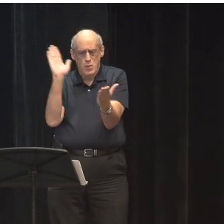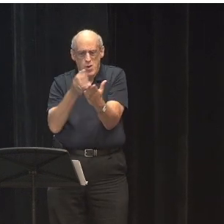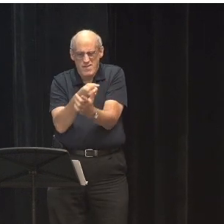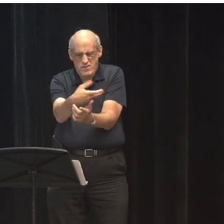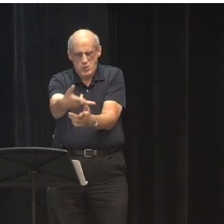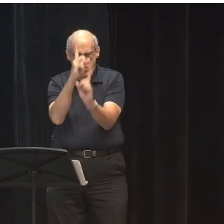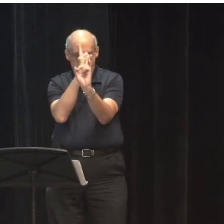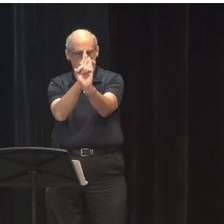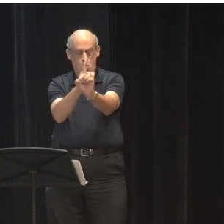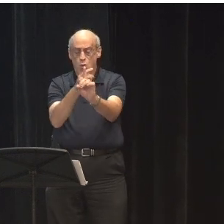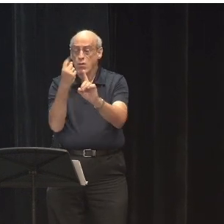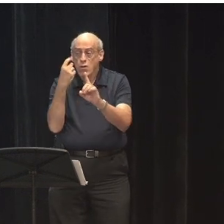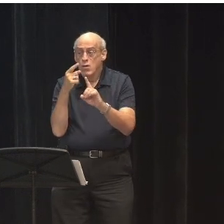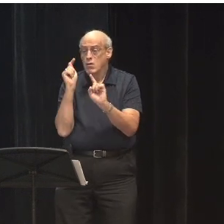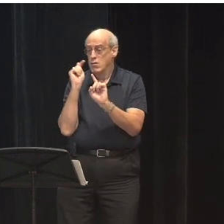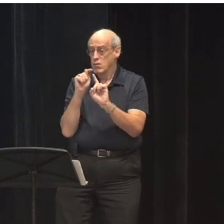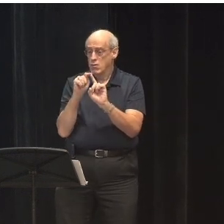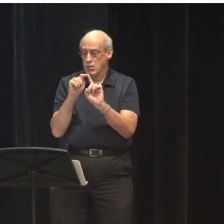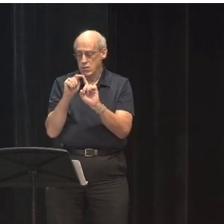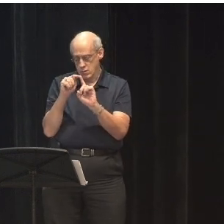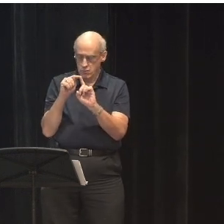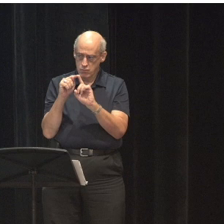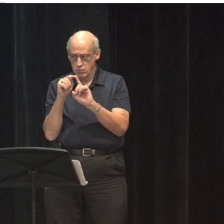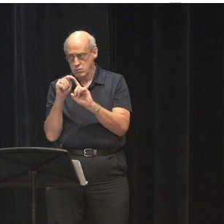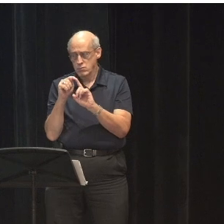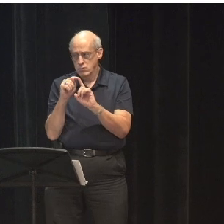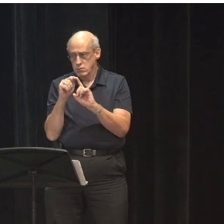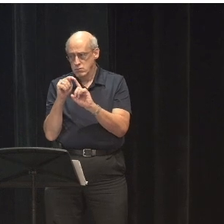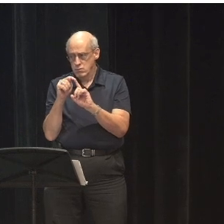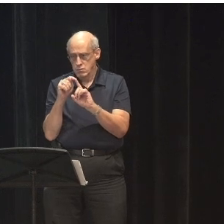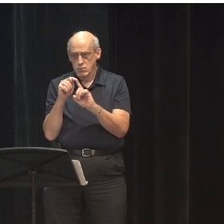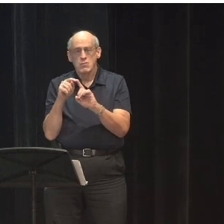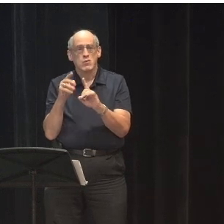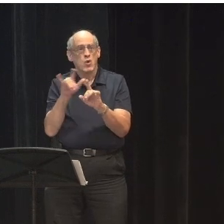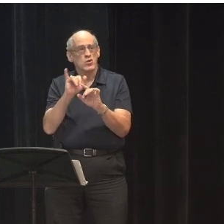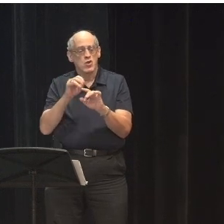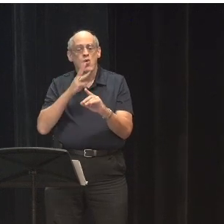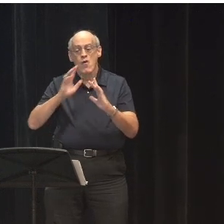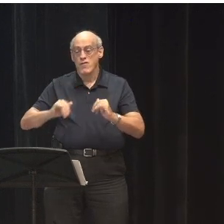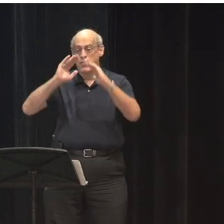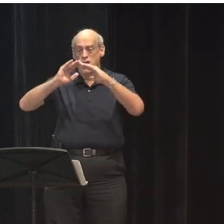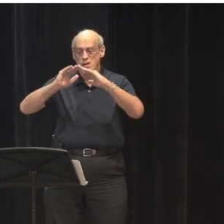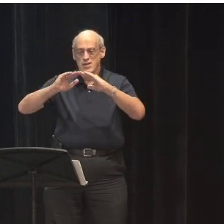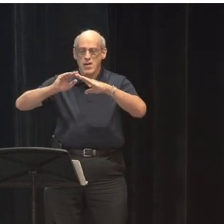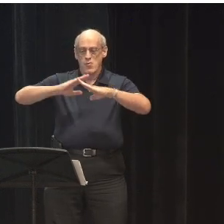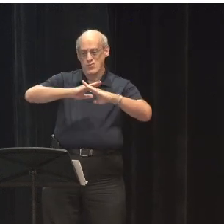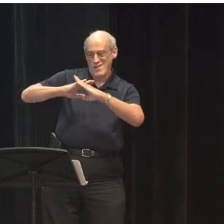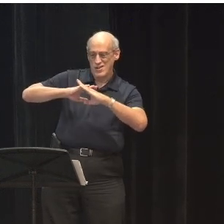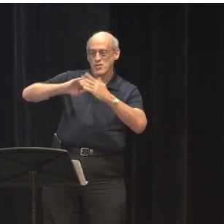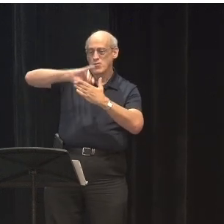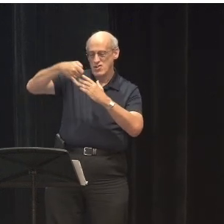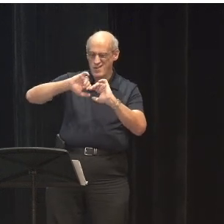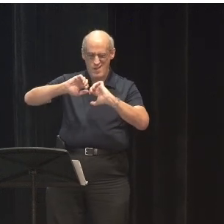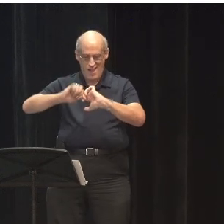possible, recognizing that this is sort of weaving a flood protection project through an existing community. How do you